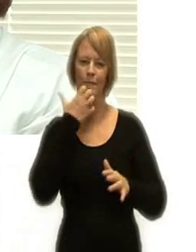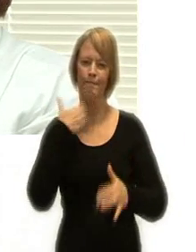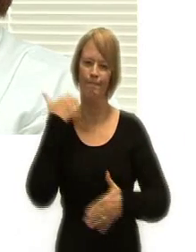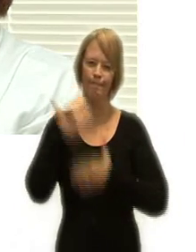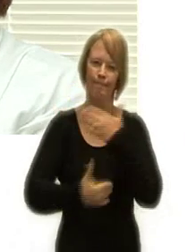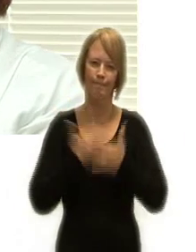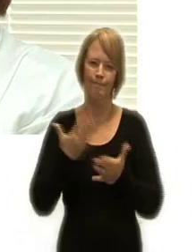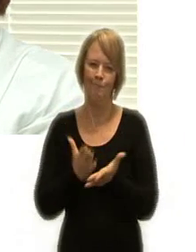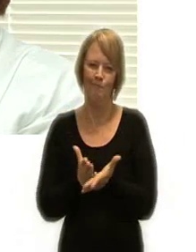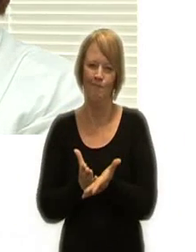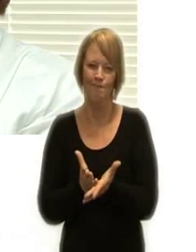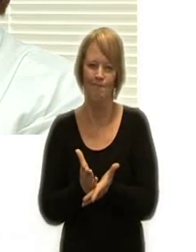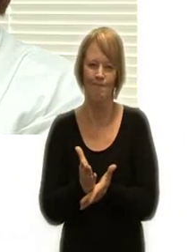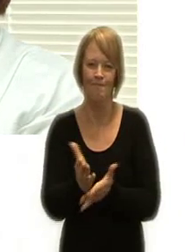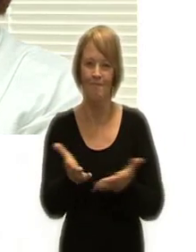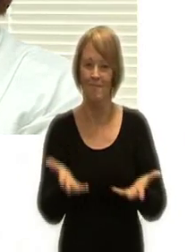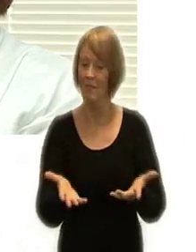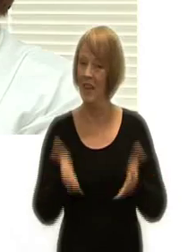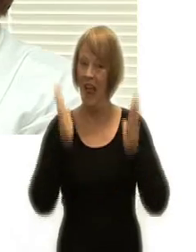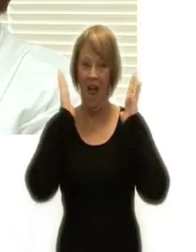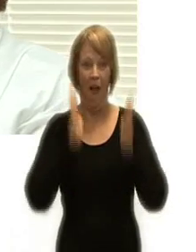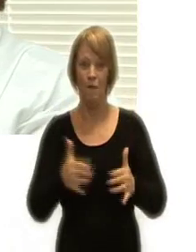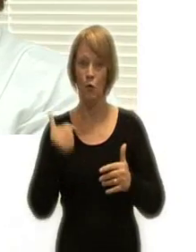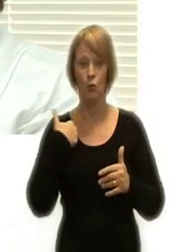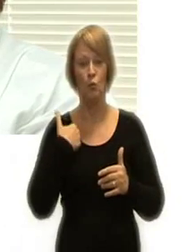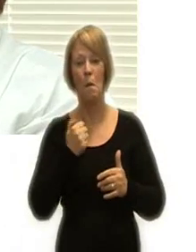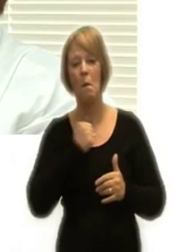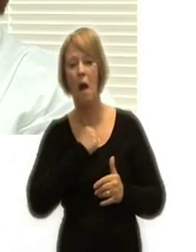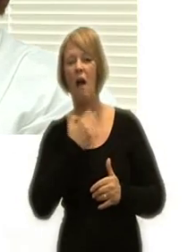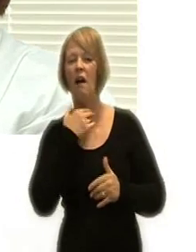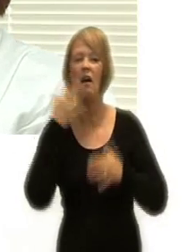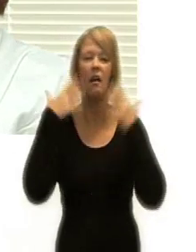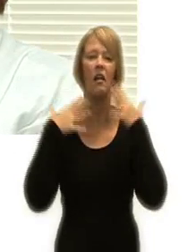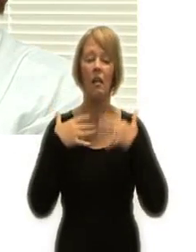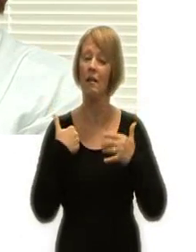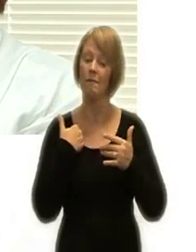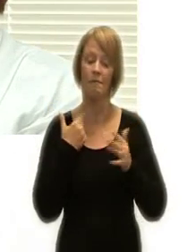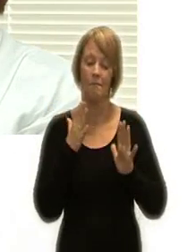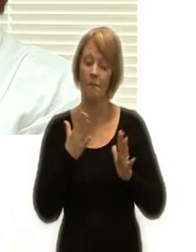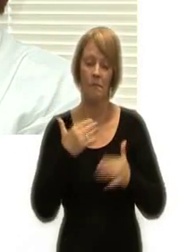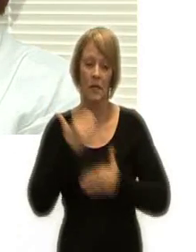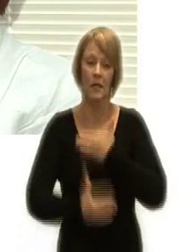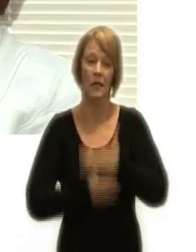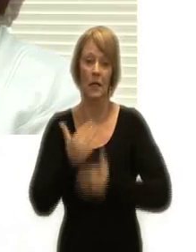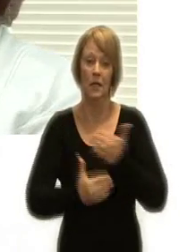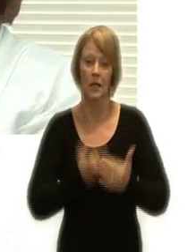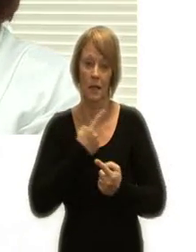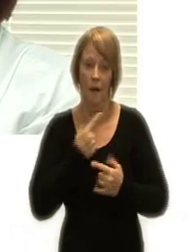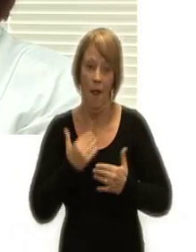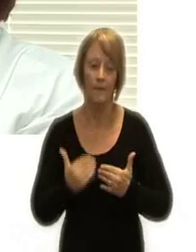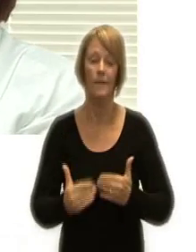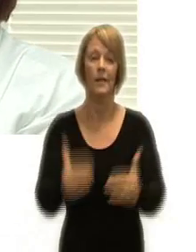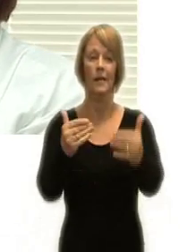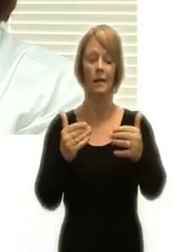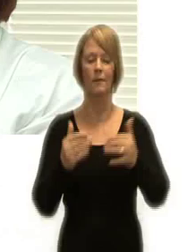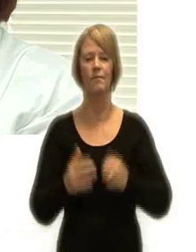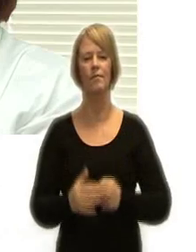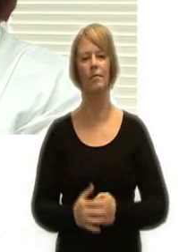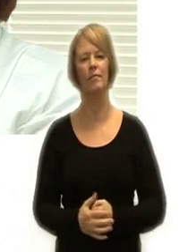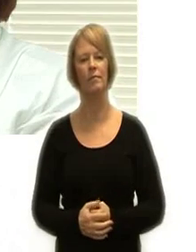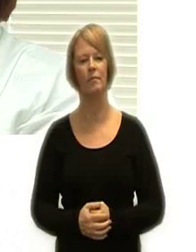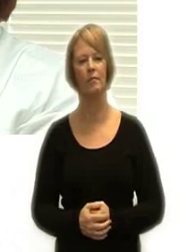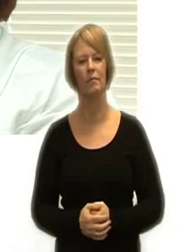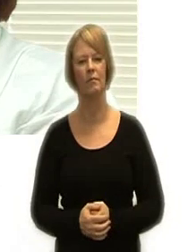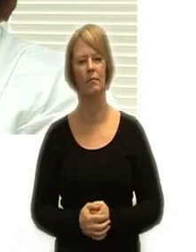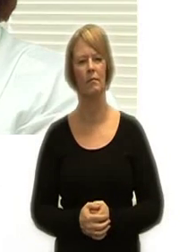be quite a roller coaster of a life. So I enjoy the good days and live through the bad days. In effect, I've